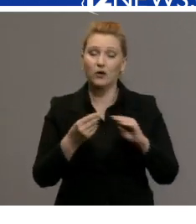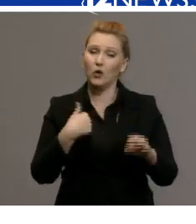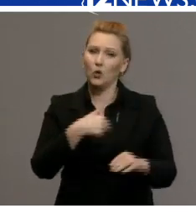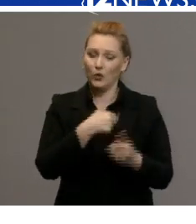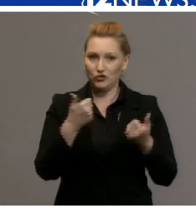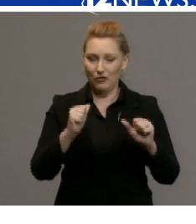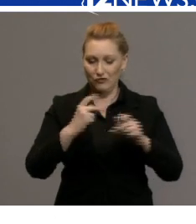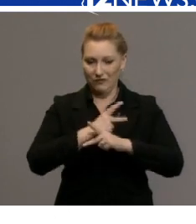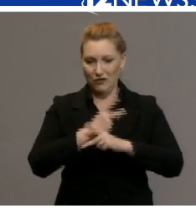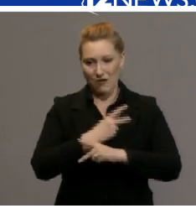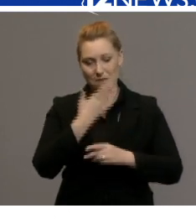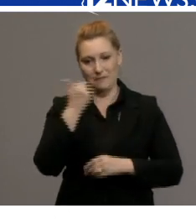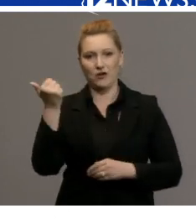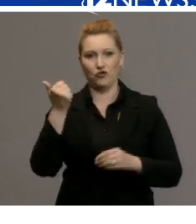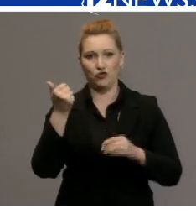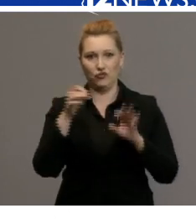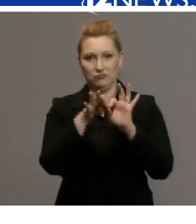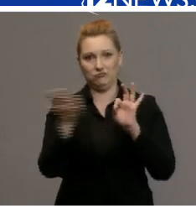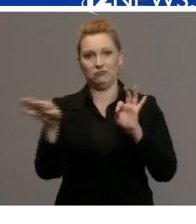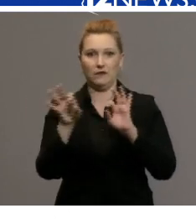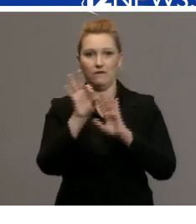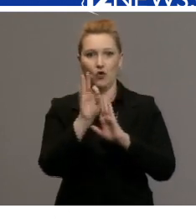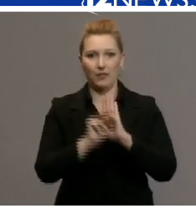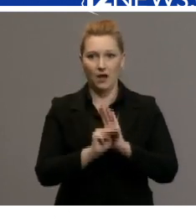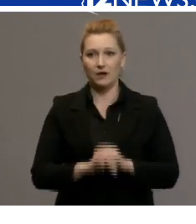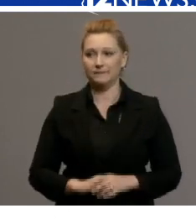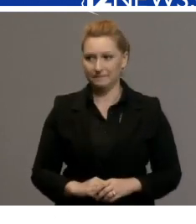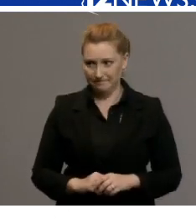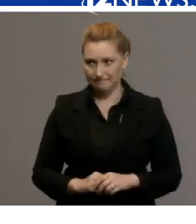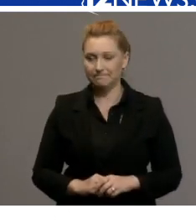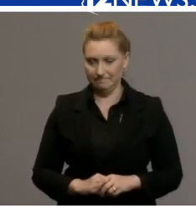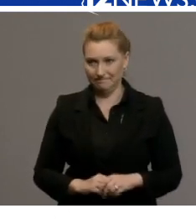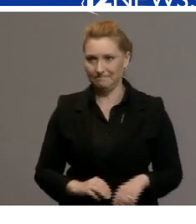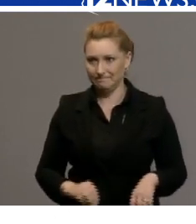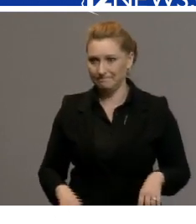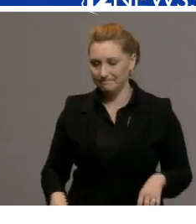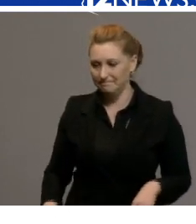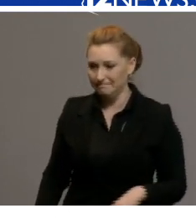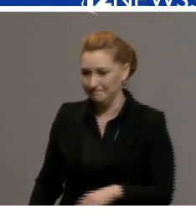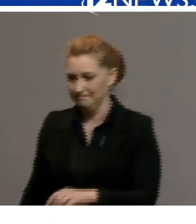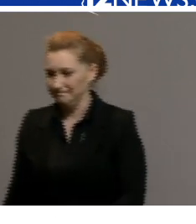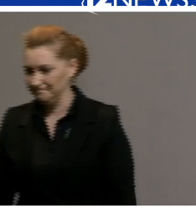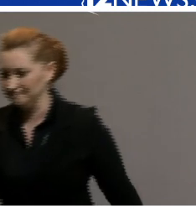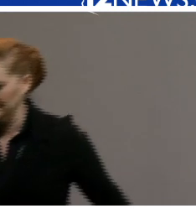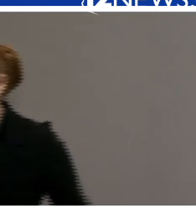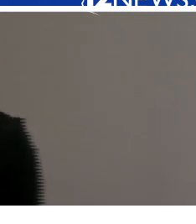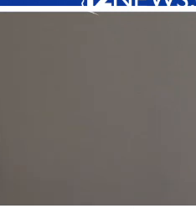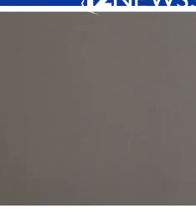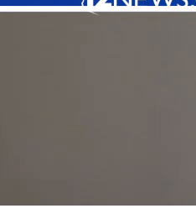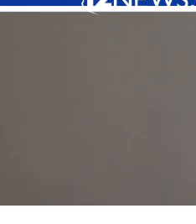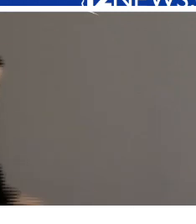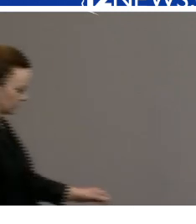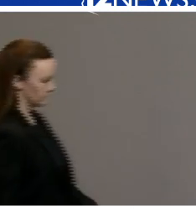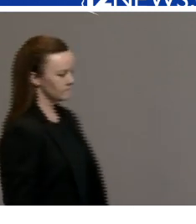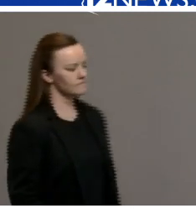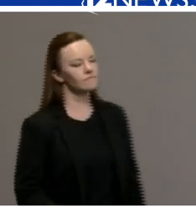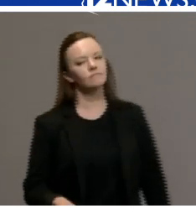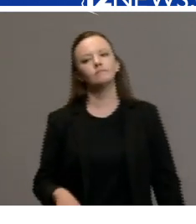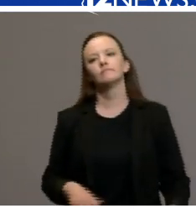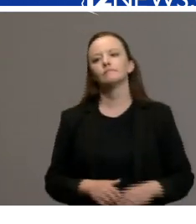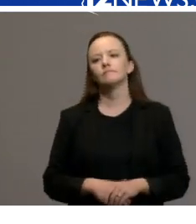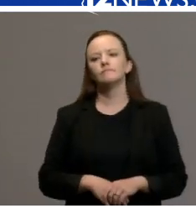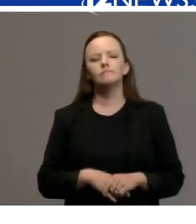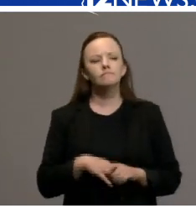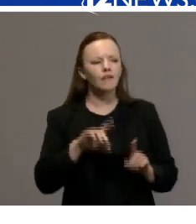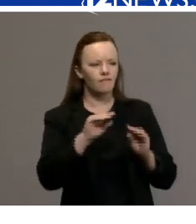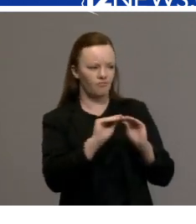soon. Thank you. What Dennis next? Some clarification from the governor. You said that a minute ago that we're still in phase 1, but